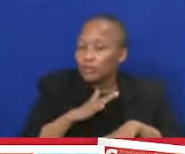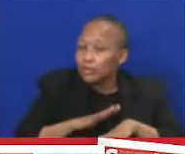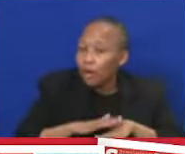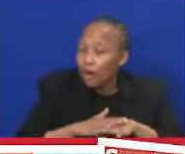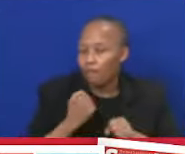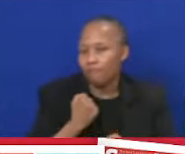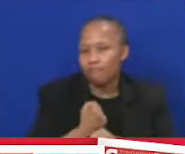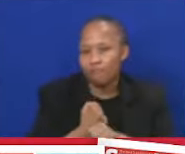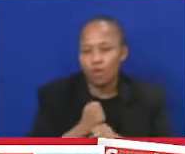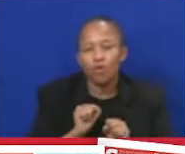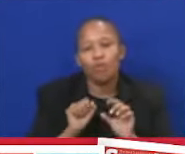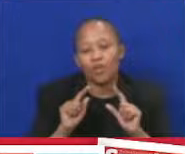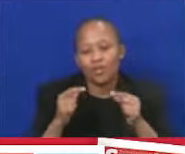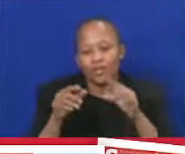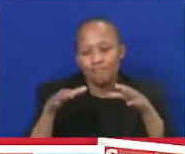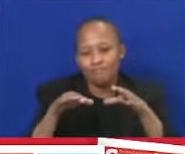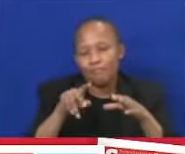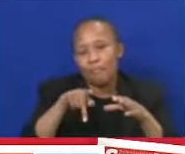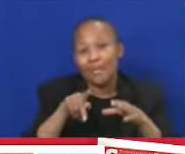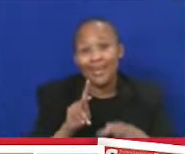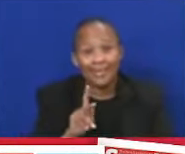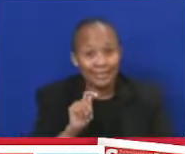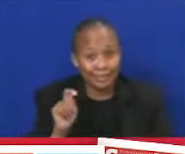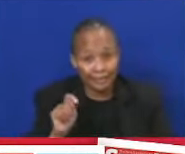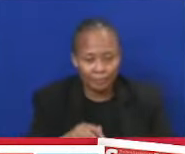Thank you, Commissioners.